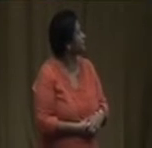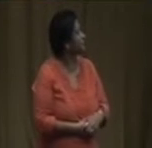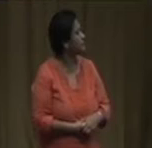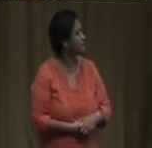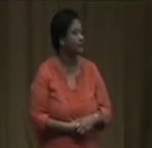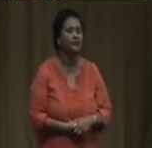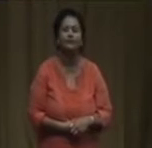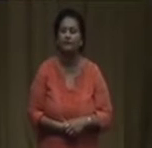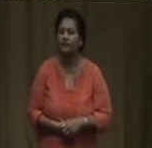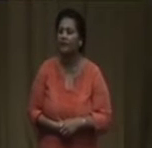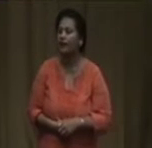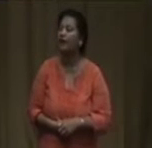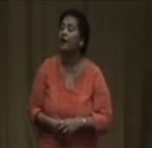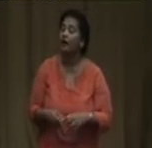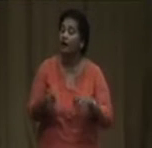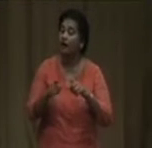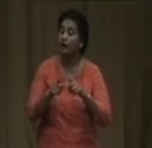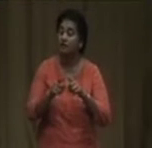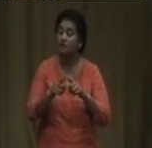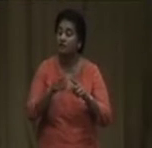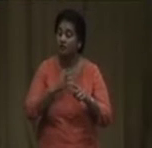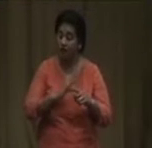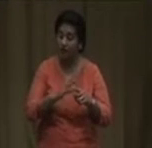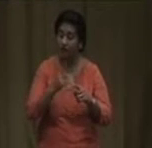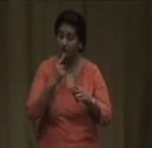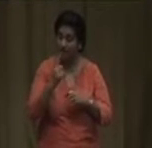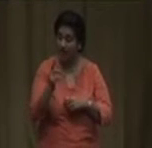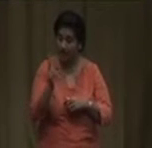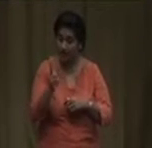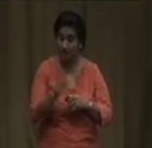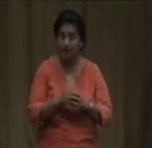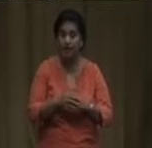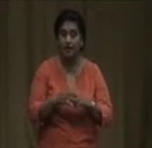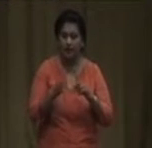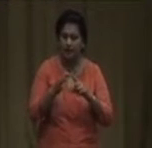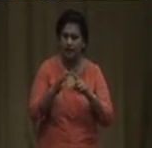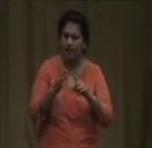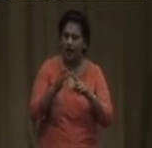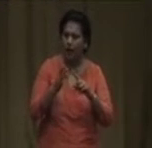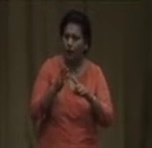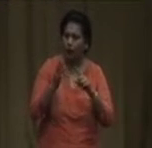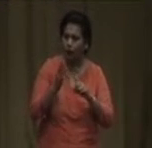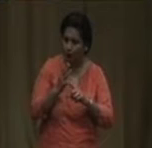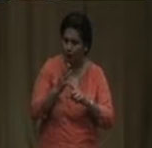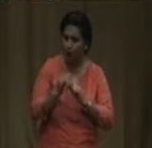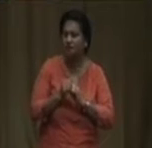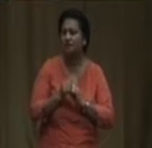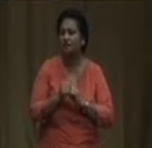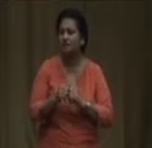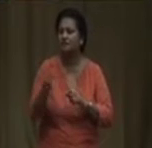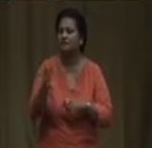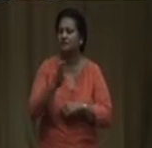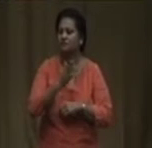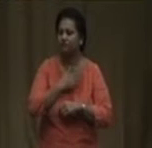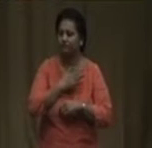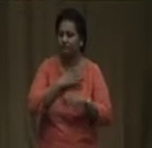At the onset, I must emphasize and reiterate that the OerU is a charitable